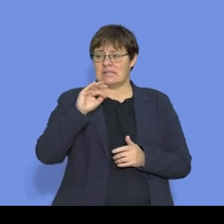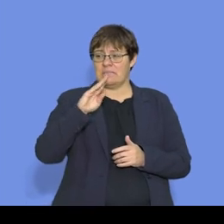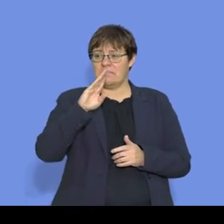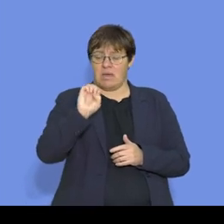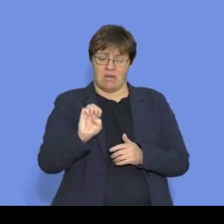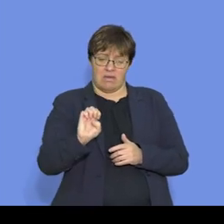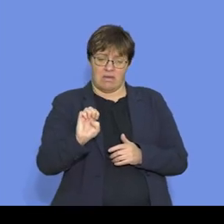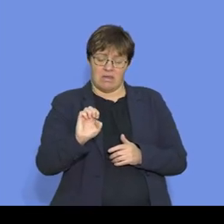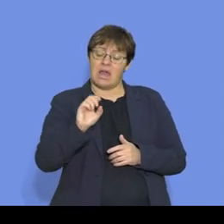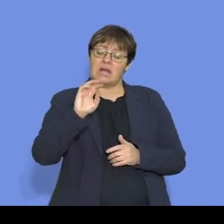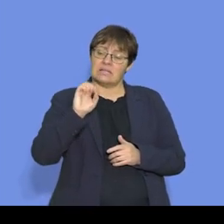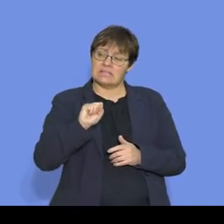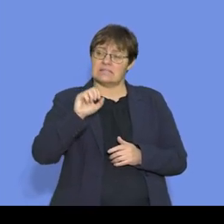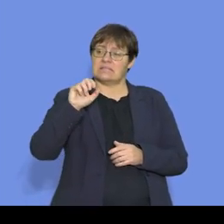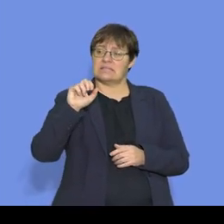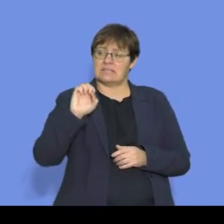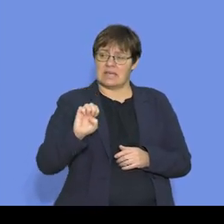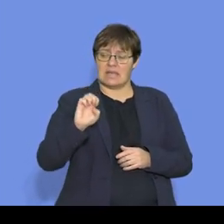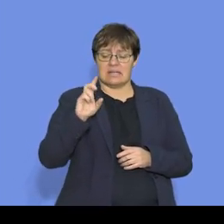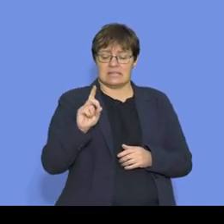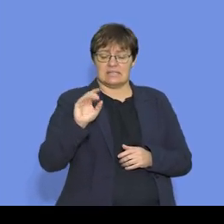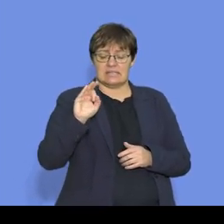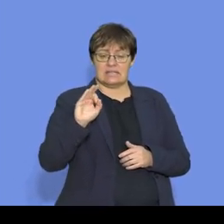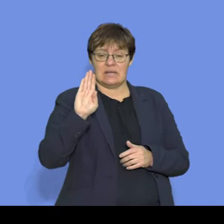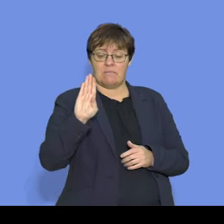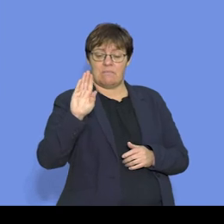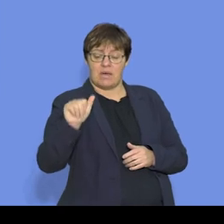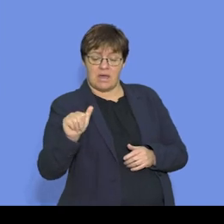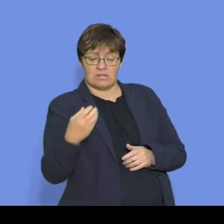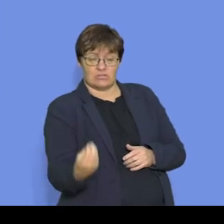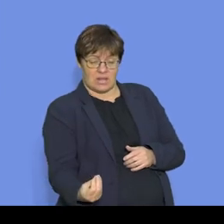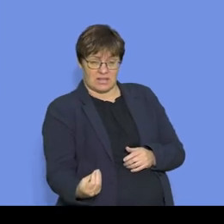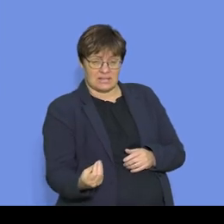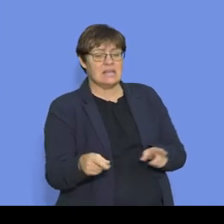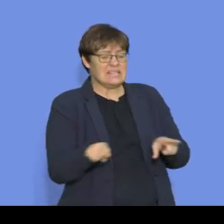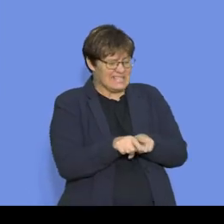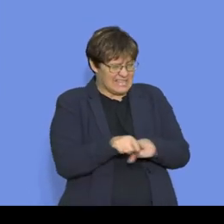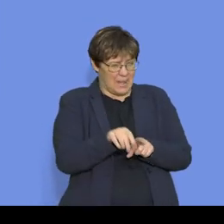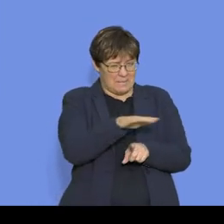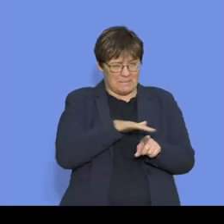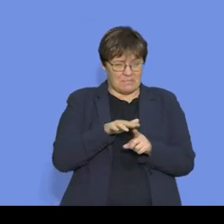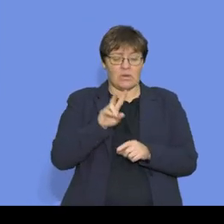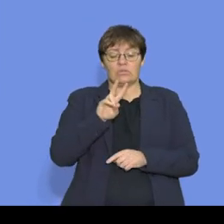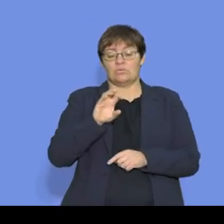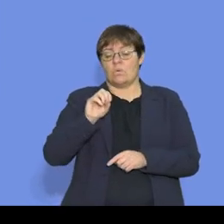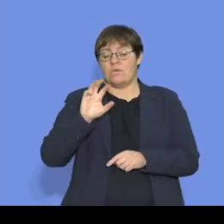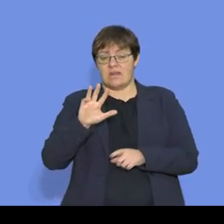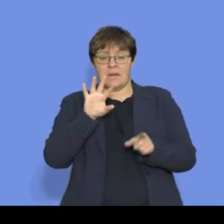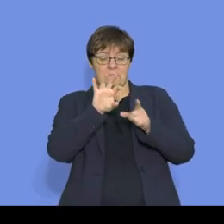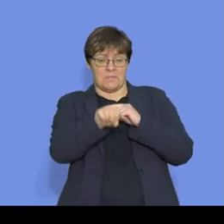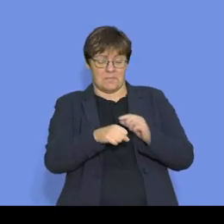child, or Homo sediba, also found in Sterkfontein